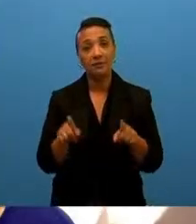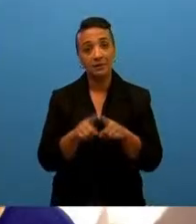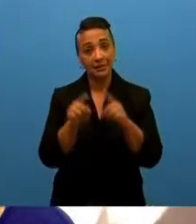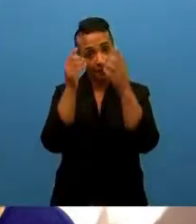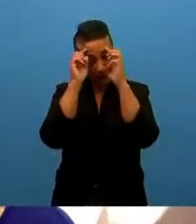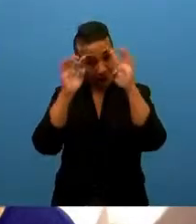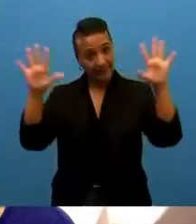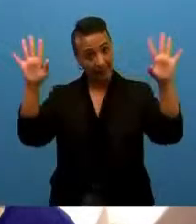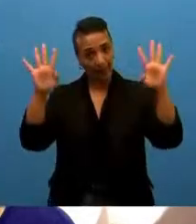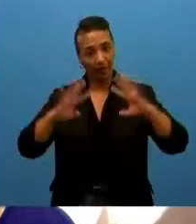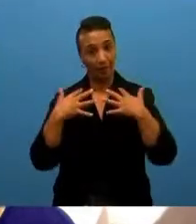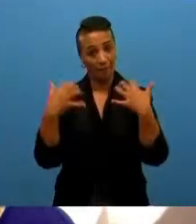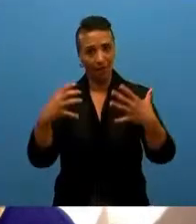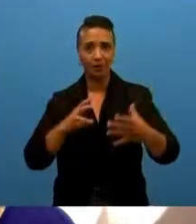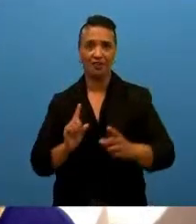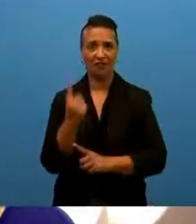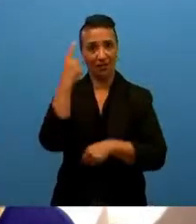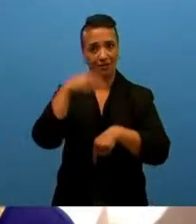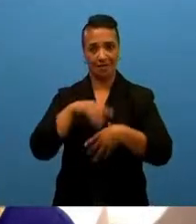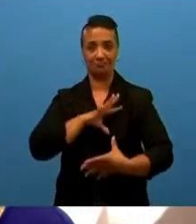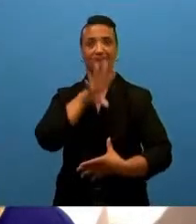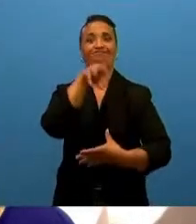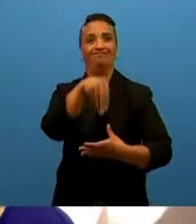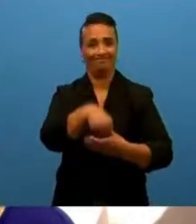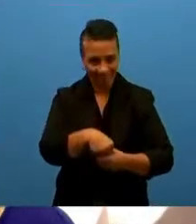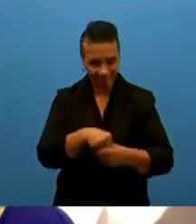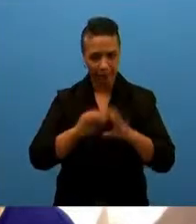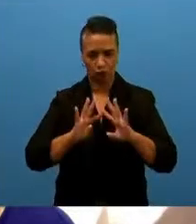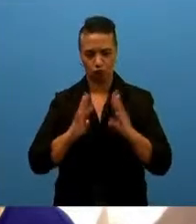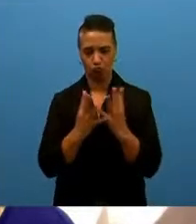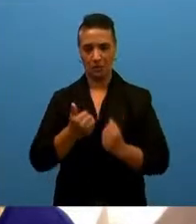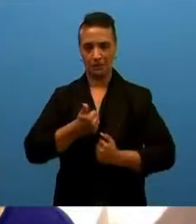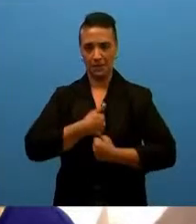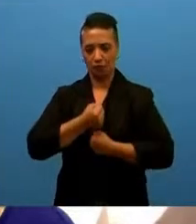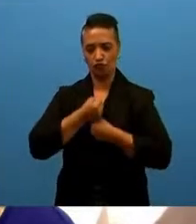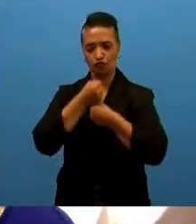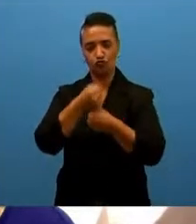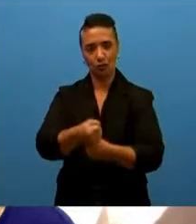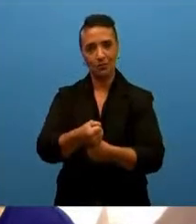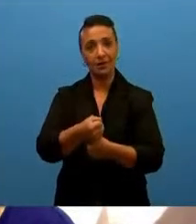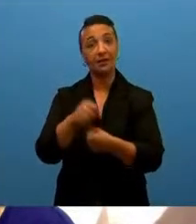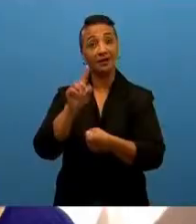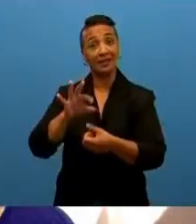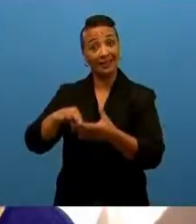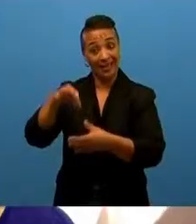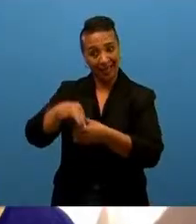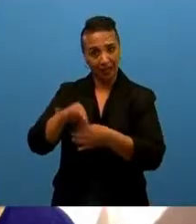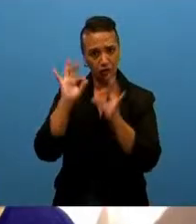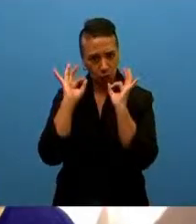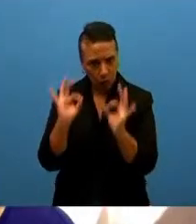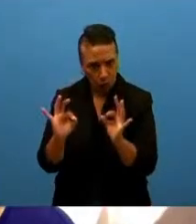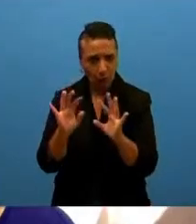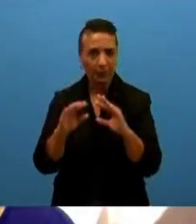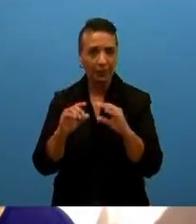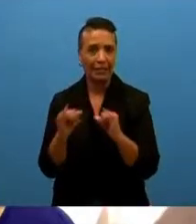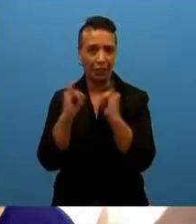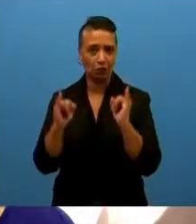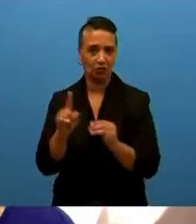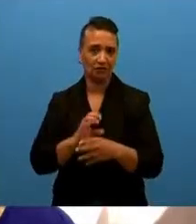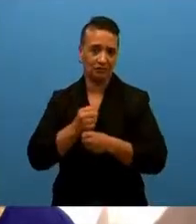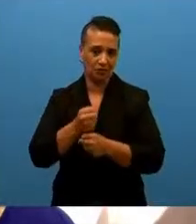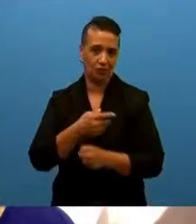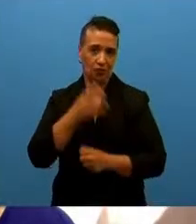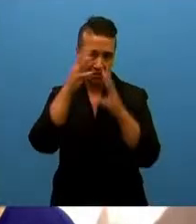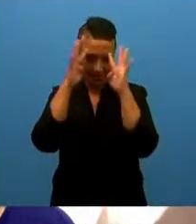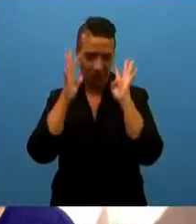Norway, which for the first time participated in the Council in its own capacity as the elected representative institution of the Sami people in